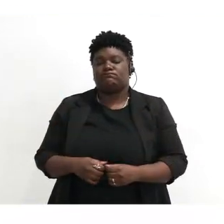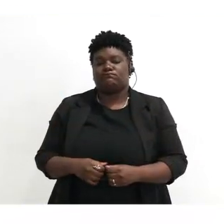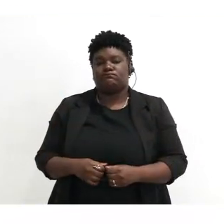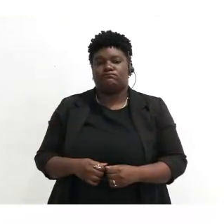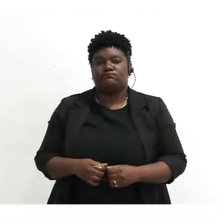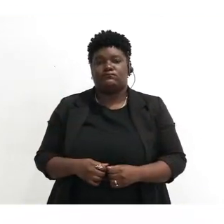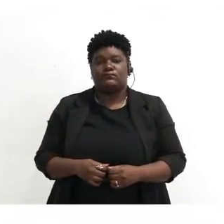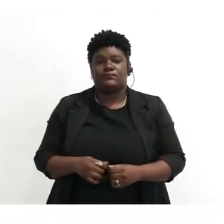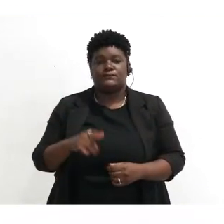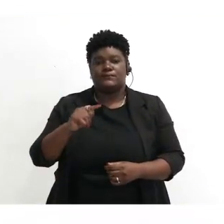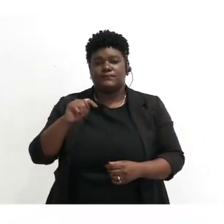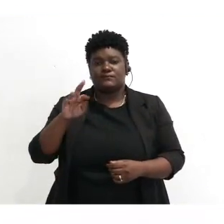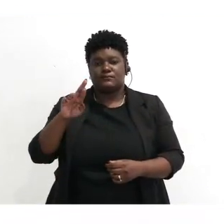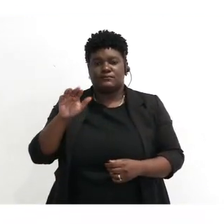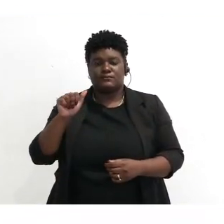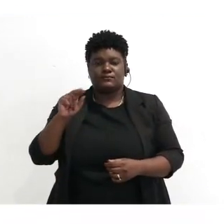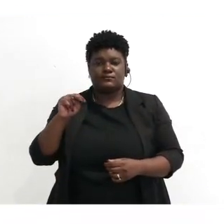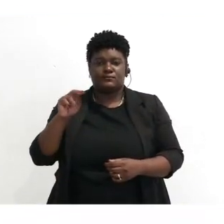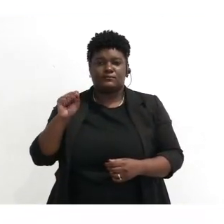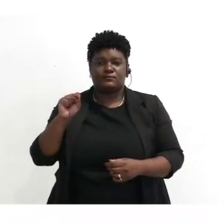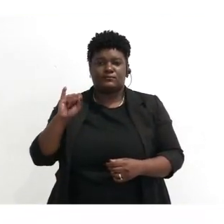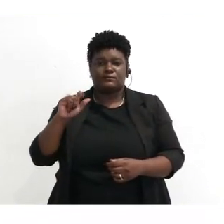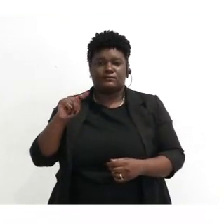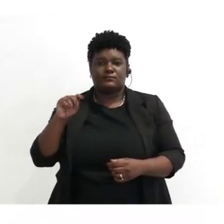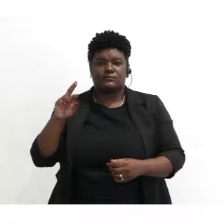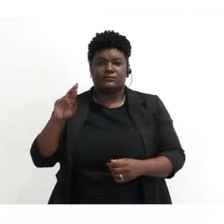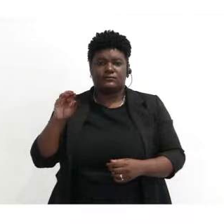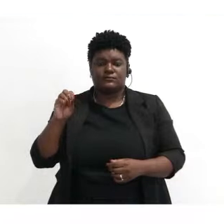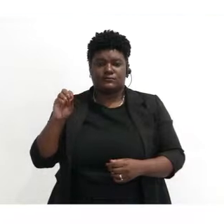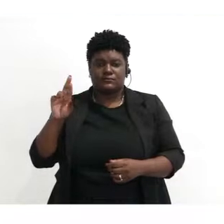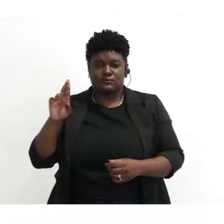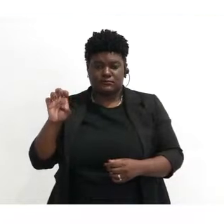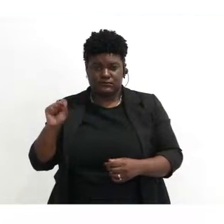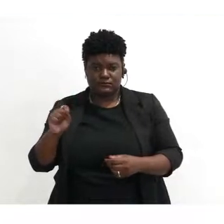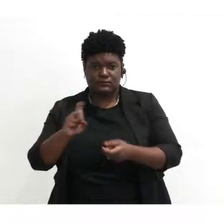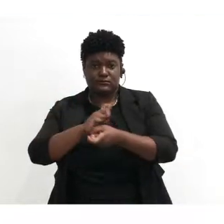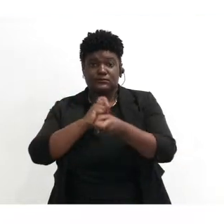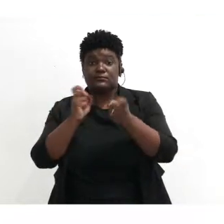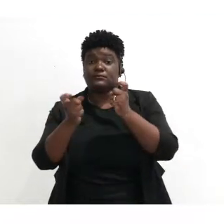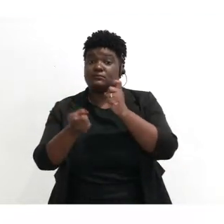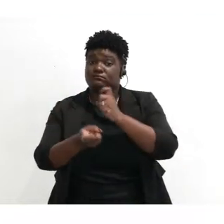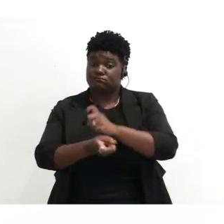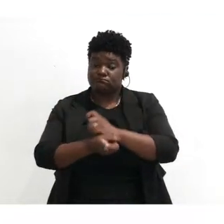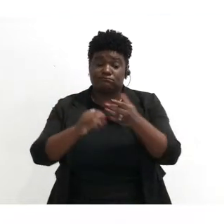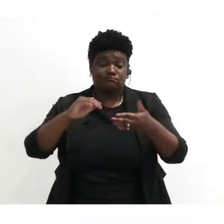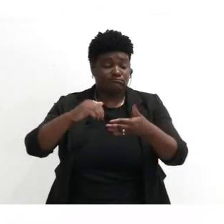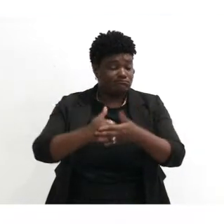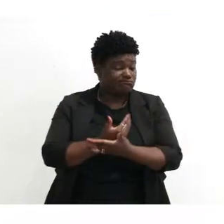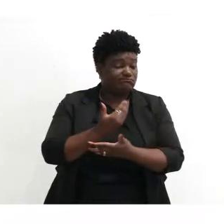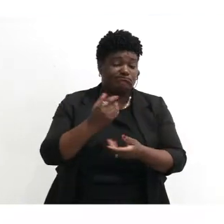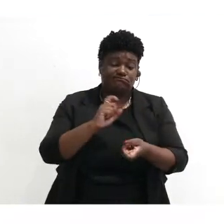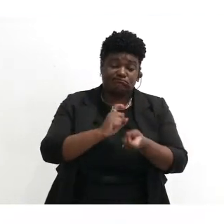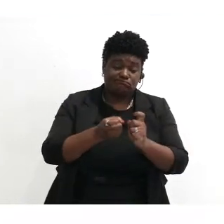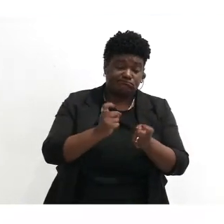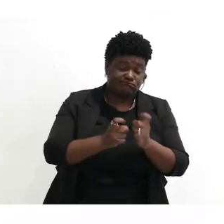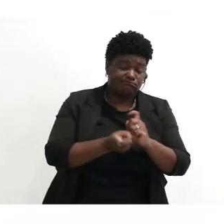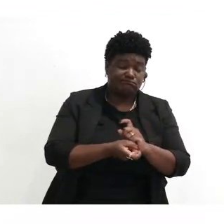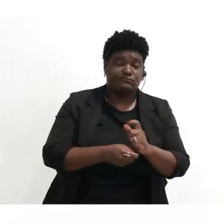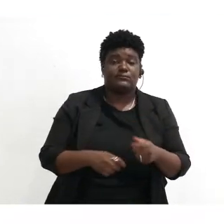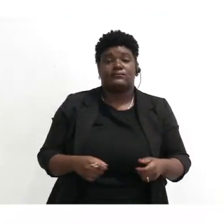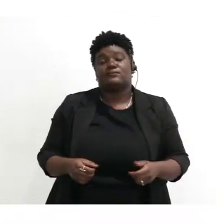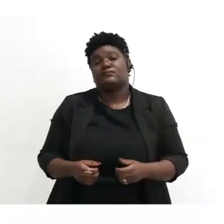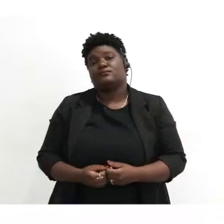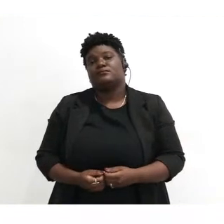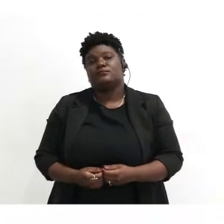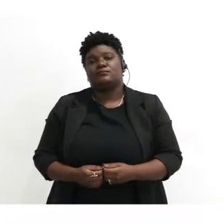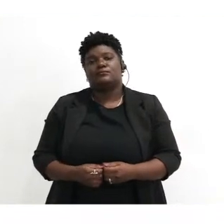are being redesigned yet again to deal with leakage currents and things at the